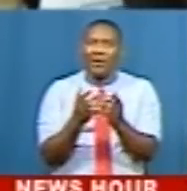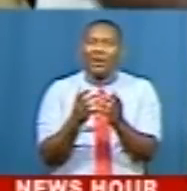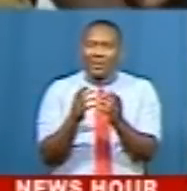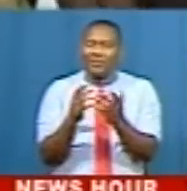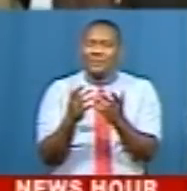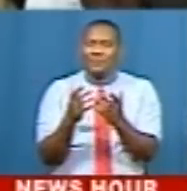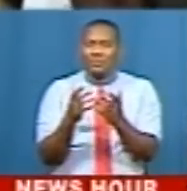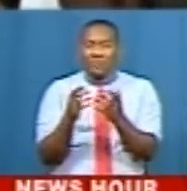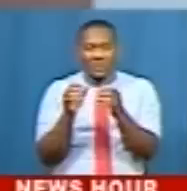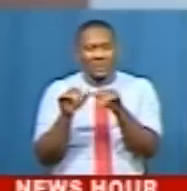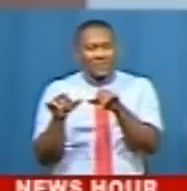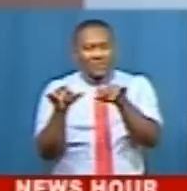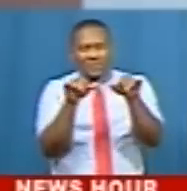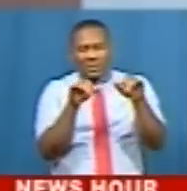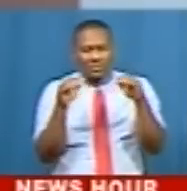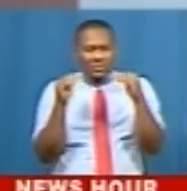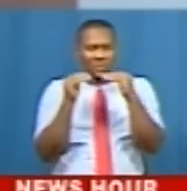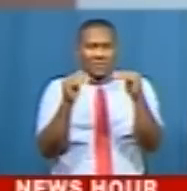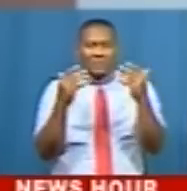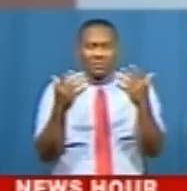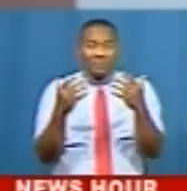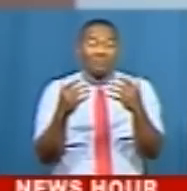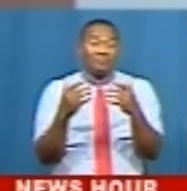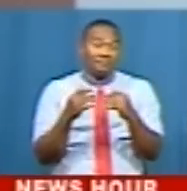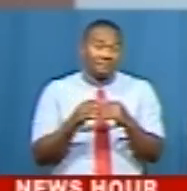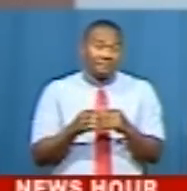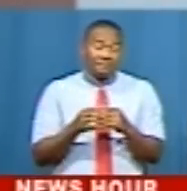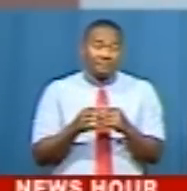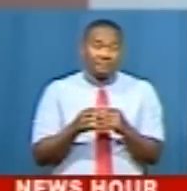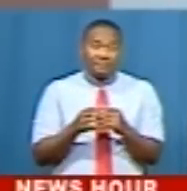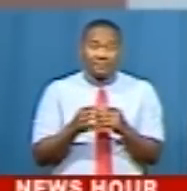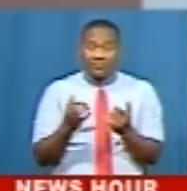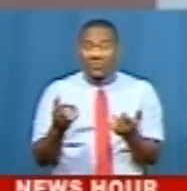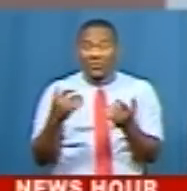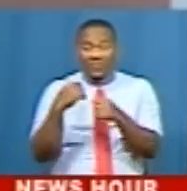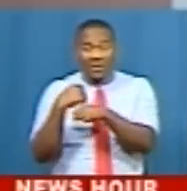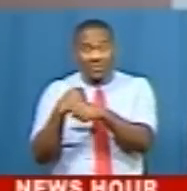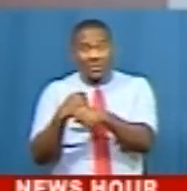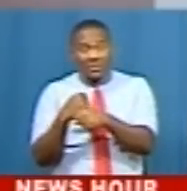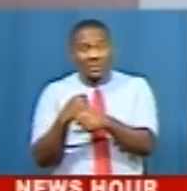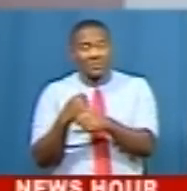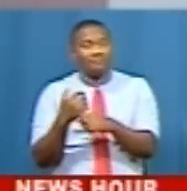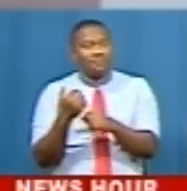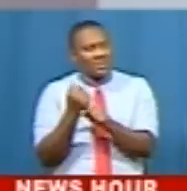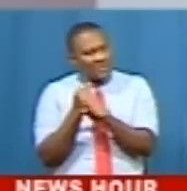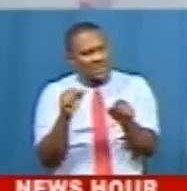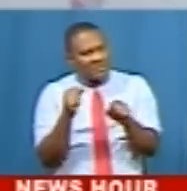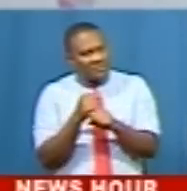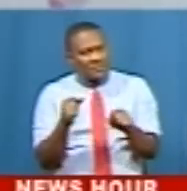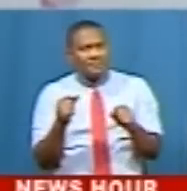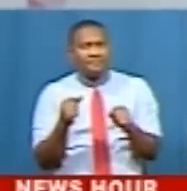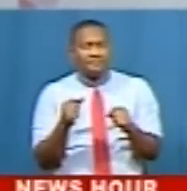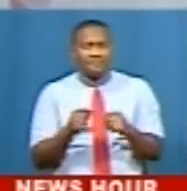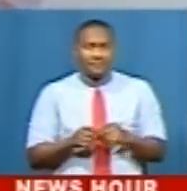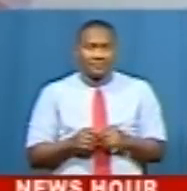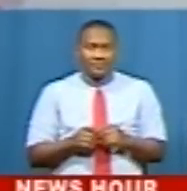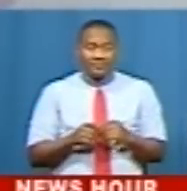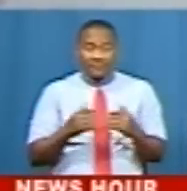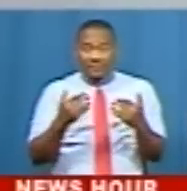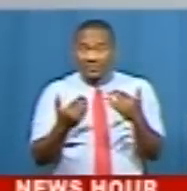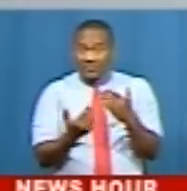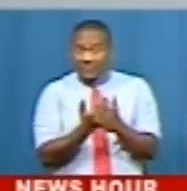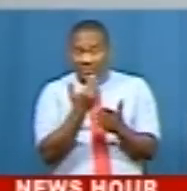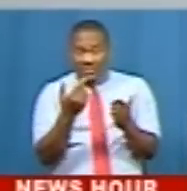with common standards for public health, safety, fire protection, structural efficiency and environmental integrity. The new code